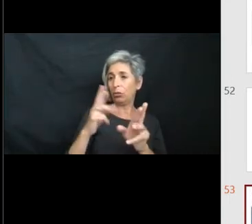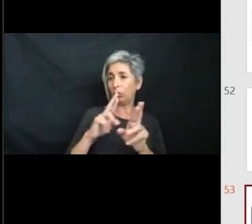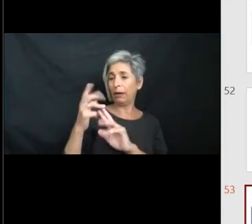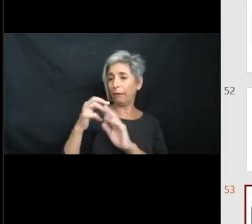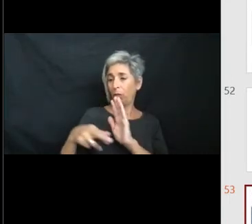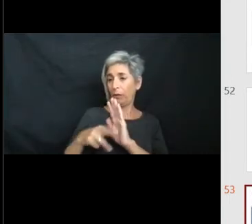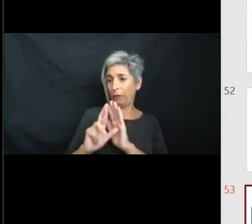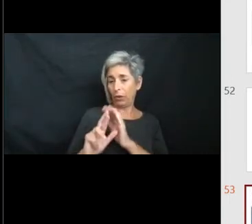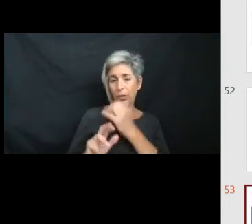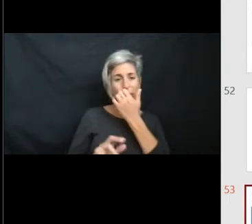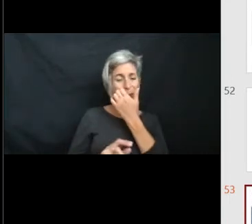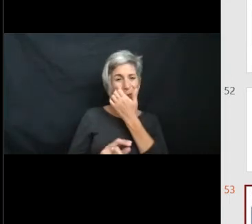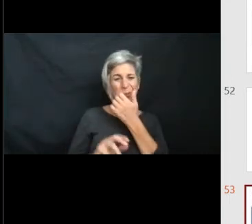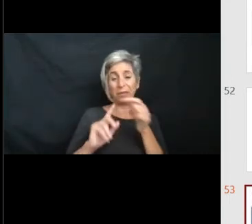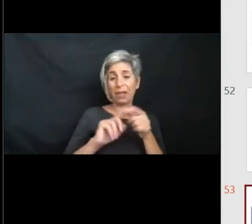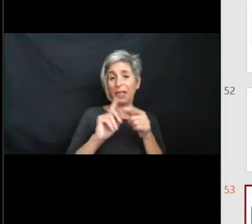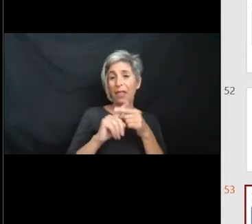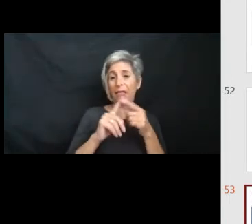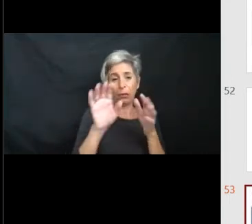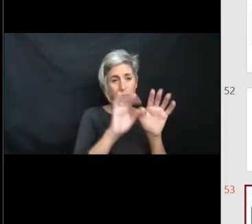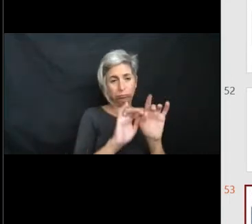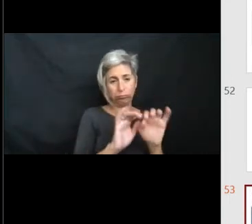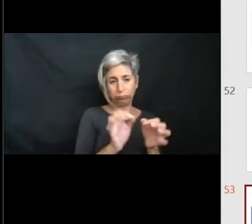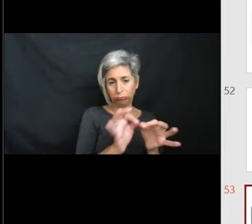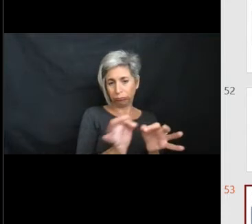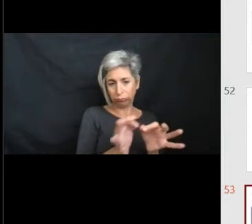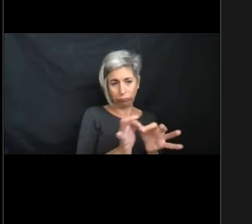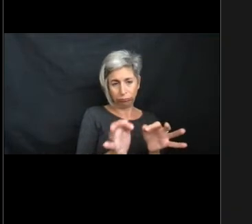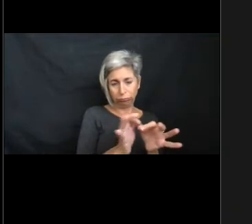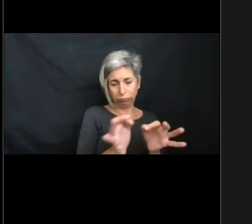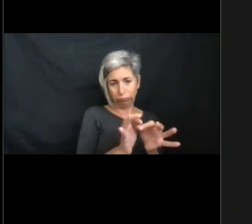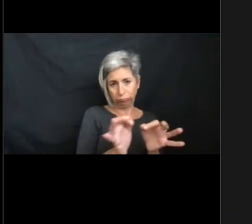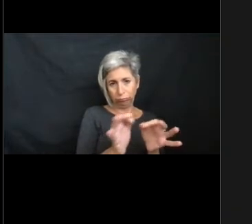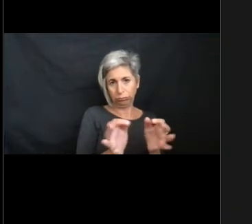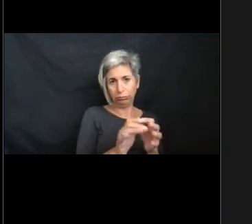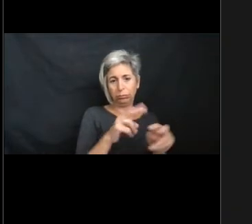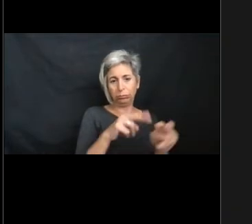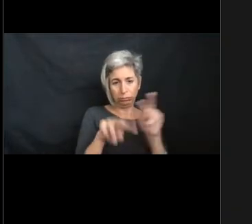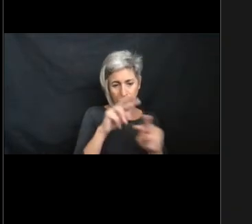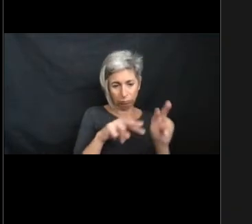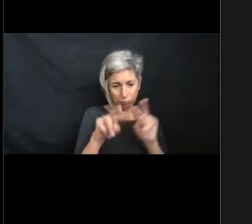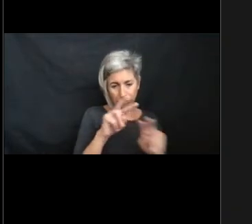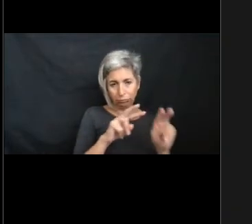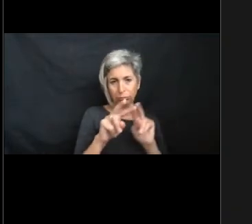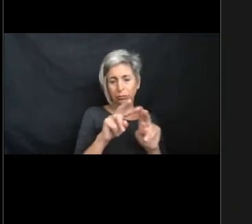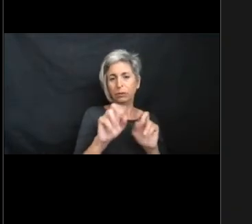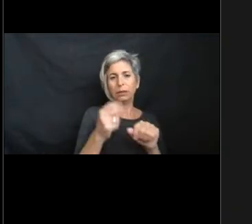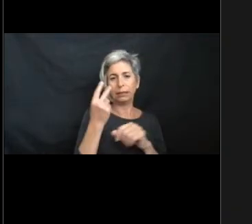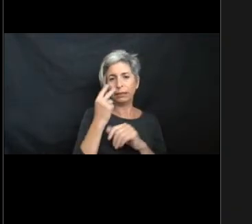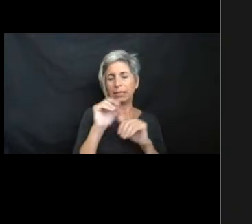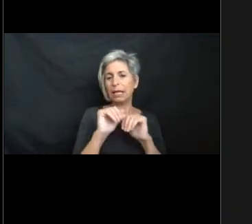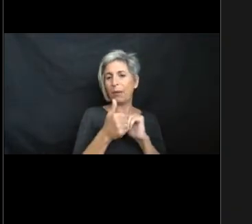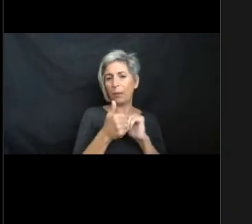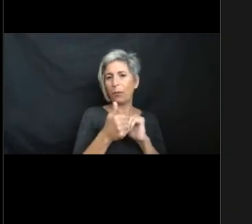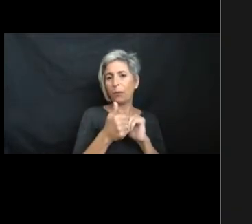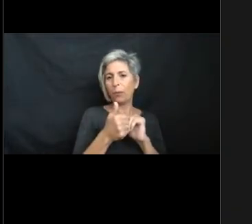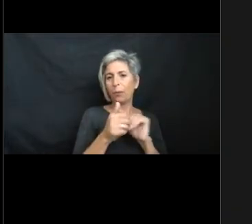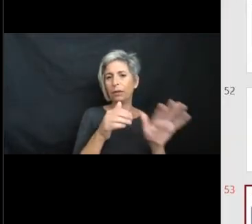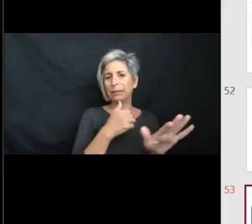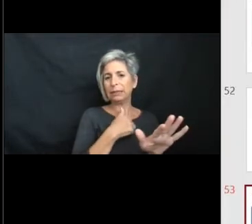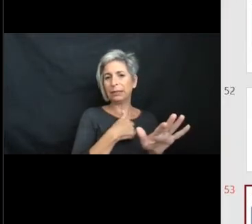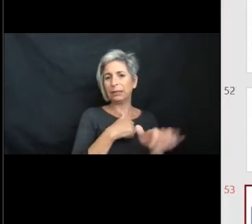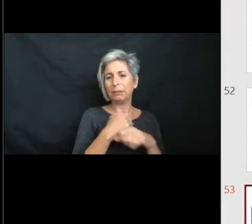for review, they're going to do their markups just like they've been doing before in Bluebeam review. So you can see how, I'm sorry, I'm having some